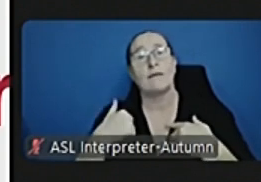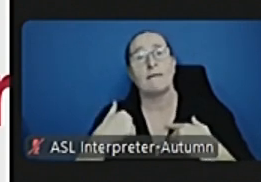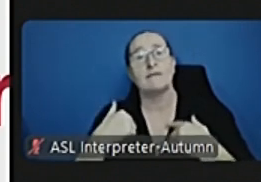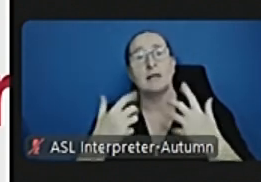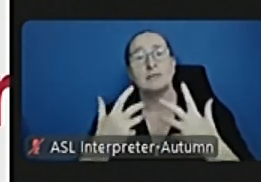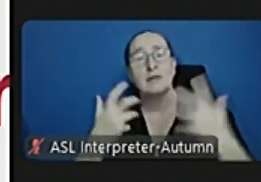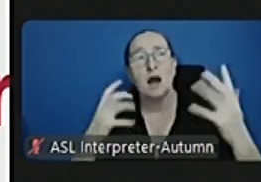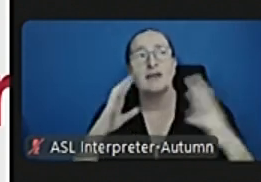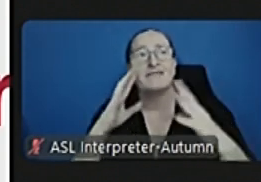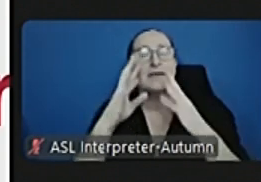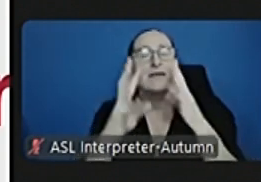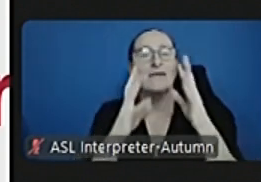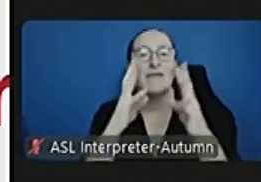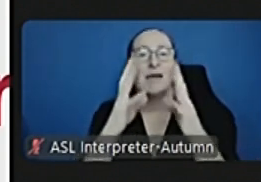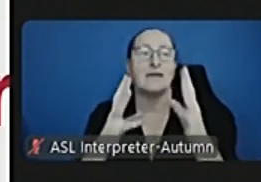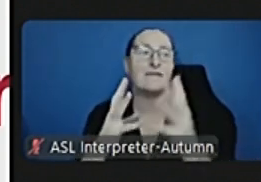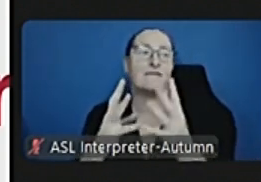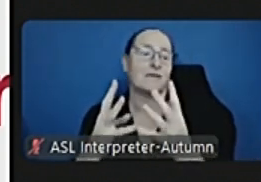innovative